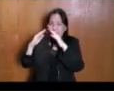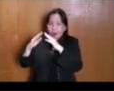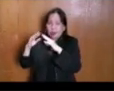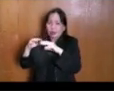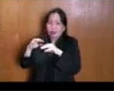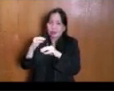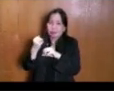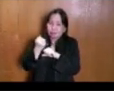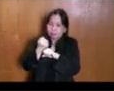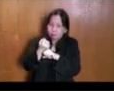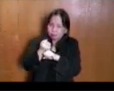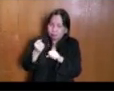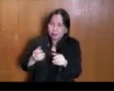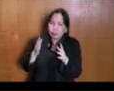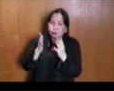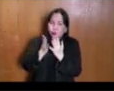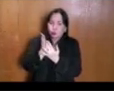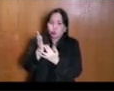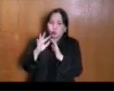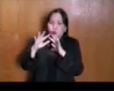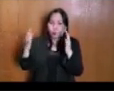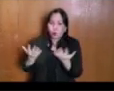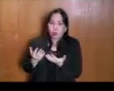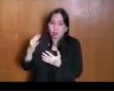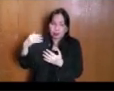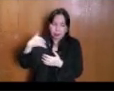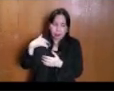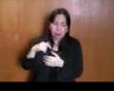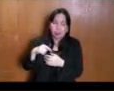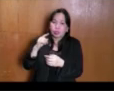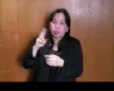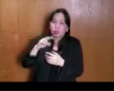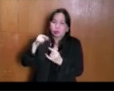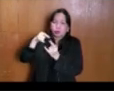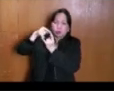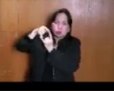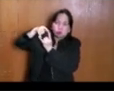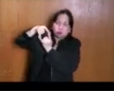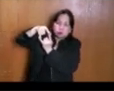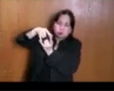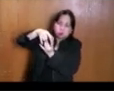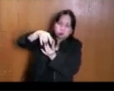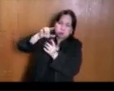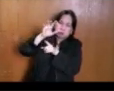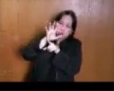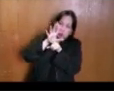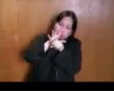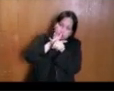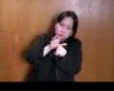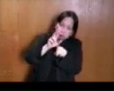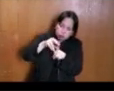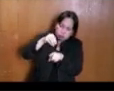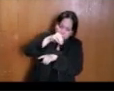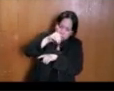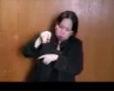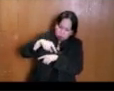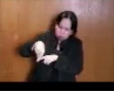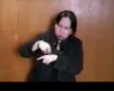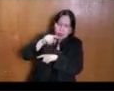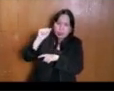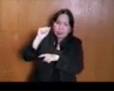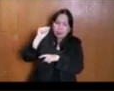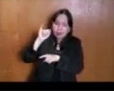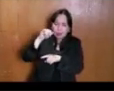Caribbean under the World Bank and GFDRR, we are using drones and drone images and AI to scalably identify